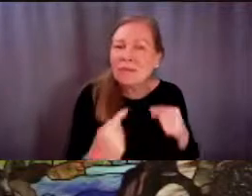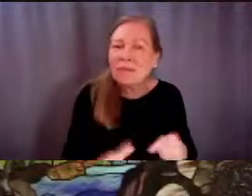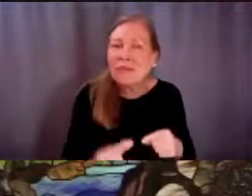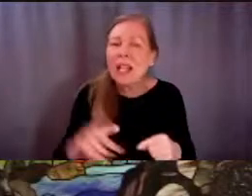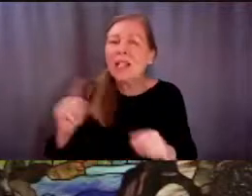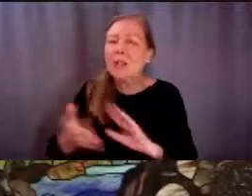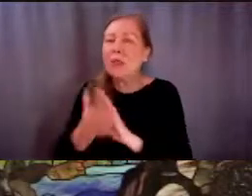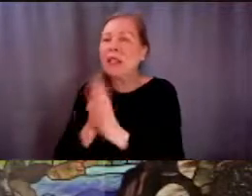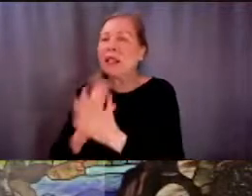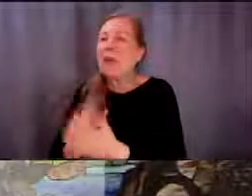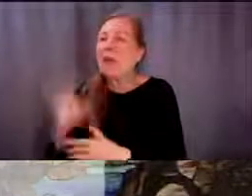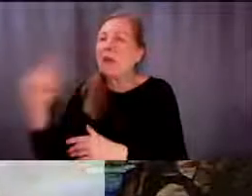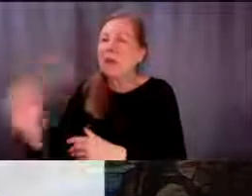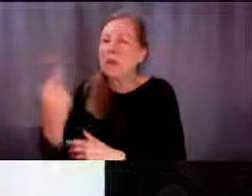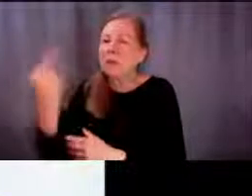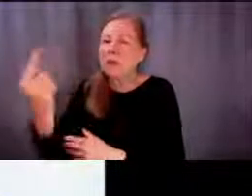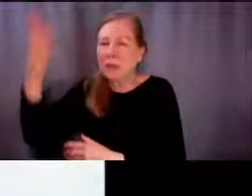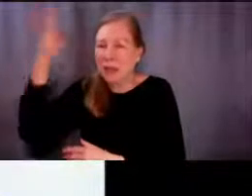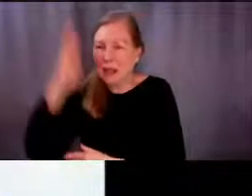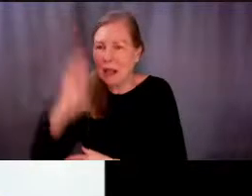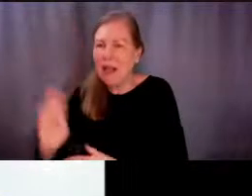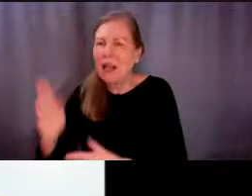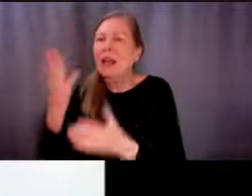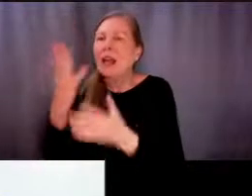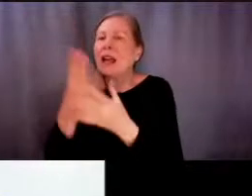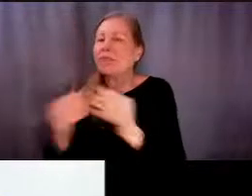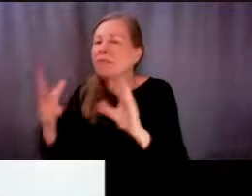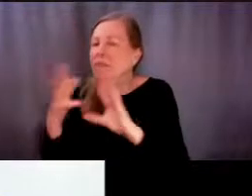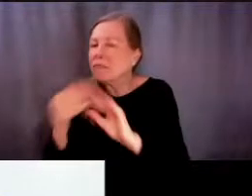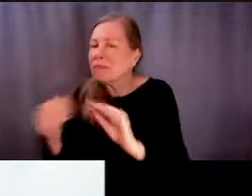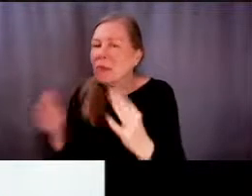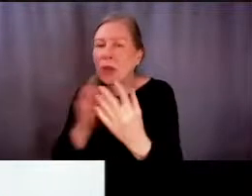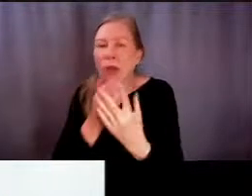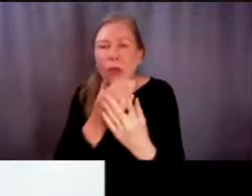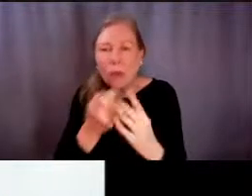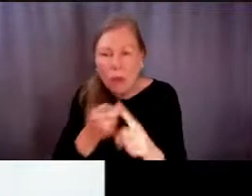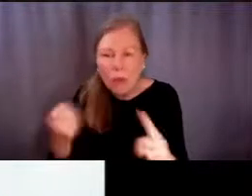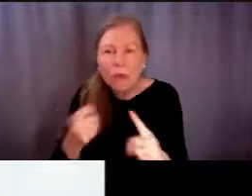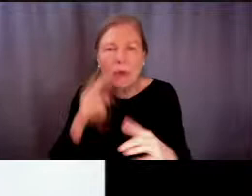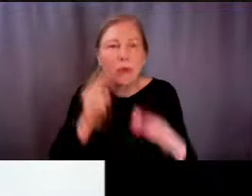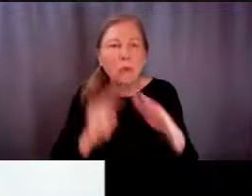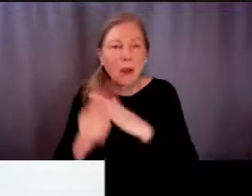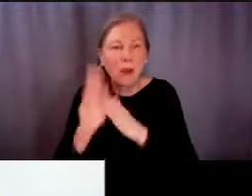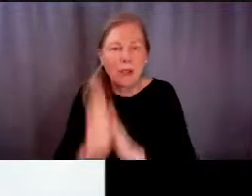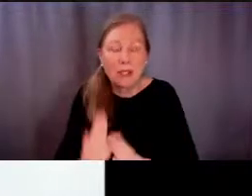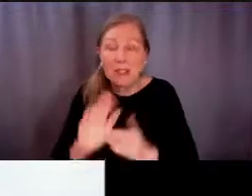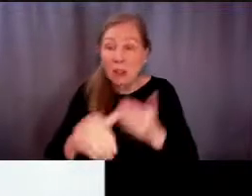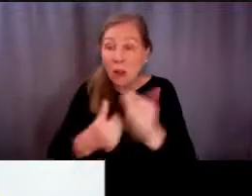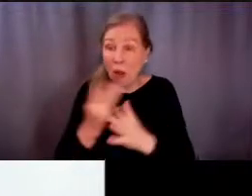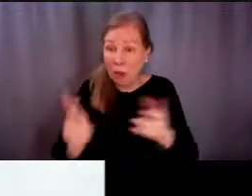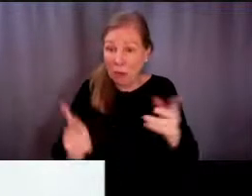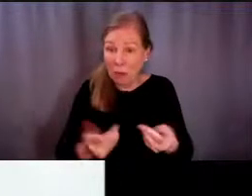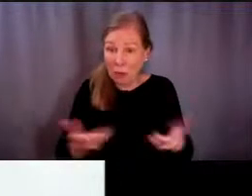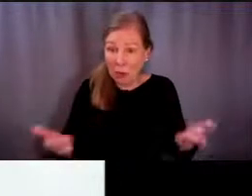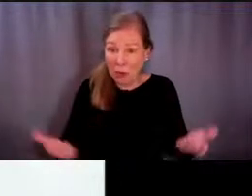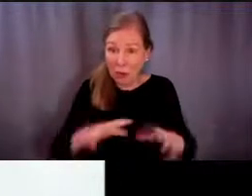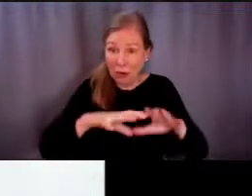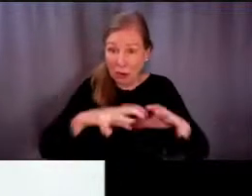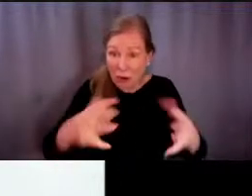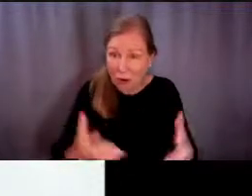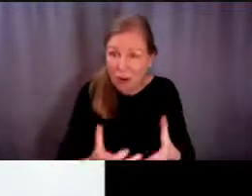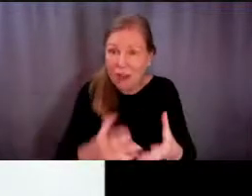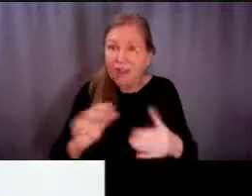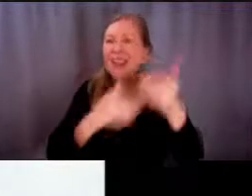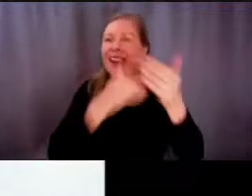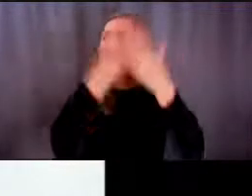the prophets. And so, with your people on earth and all the company of heaven, we praise your name